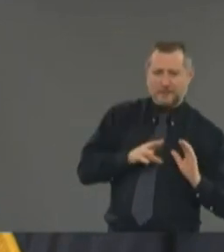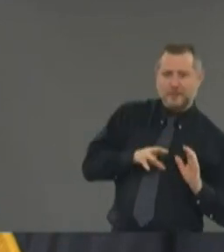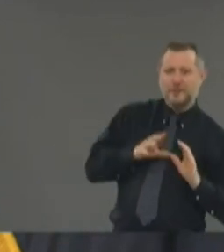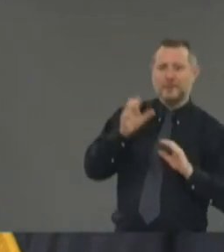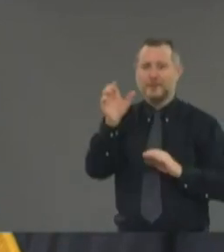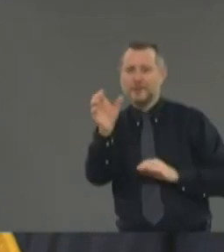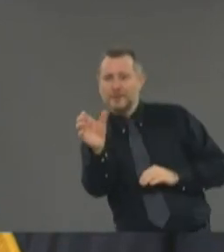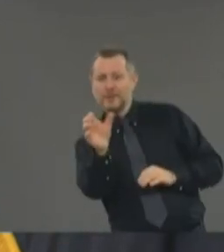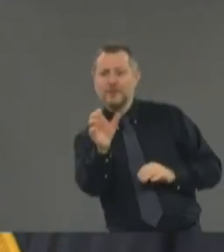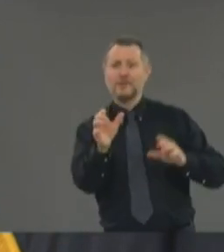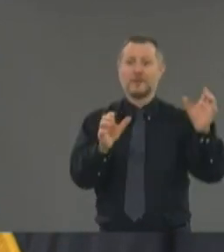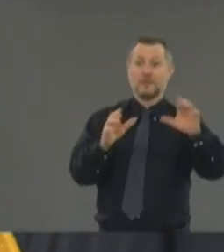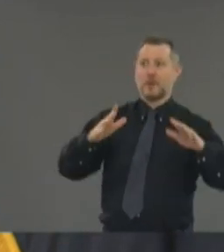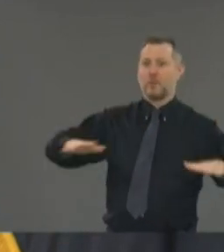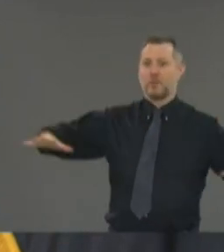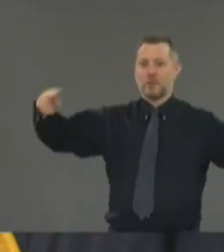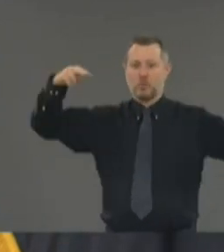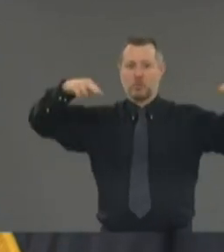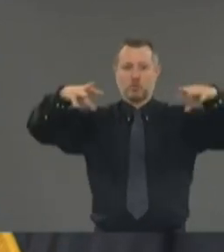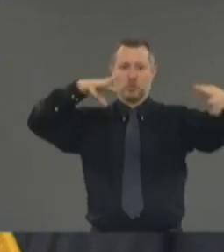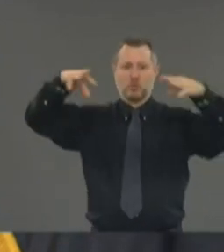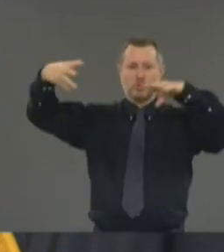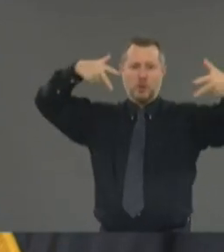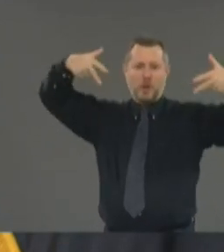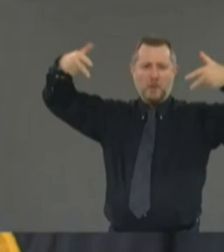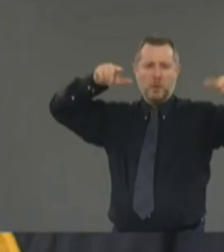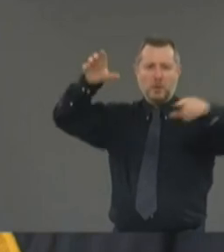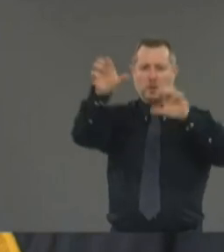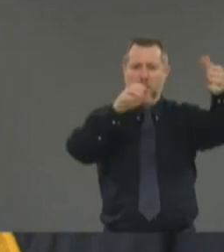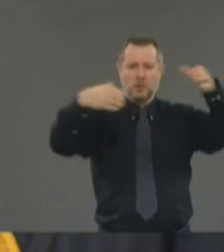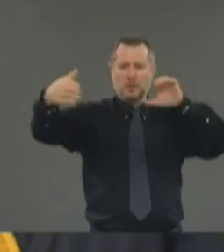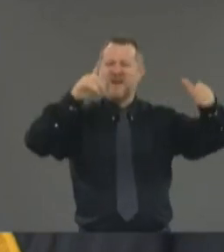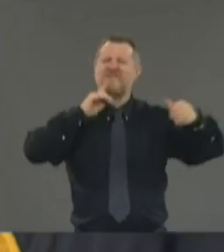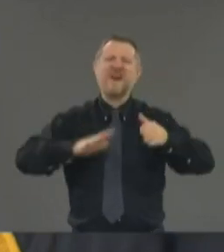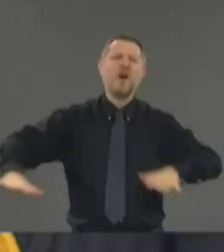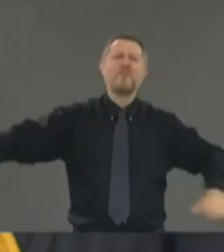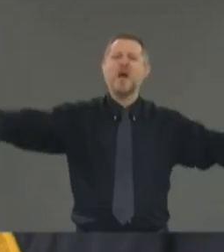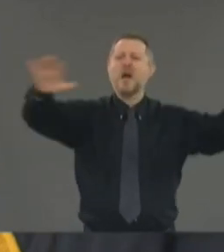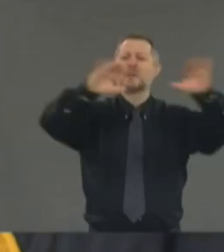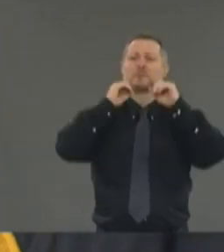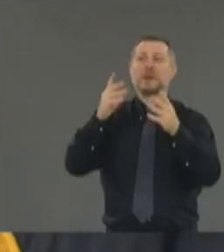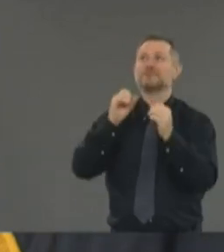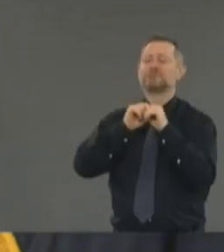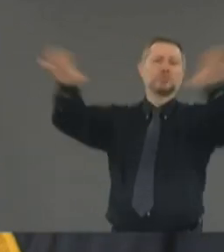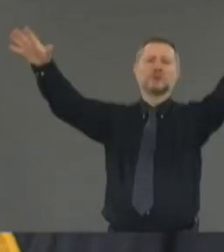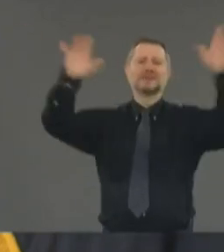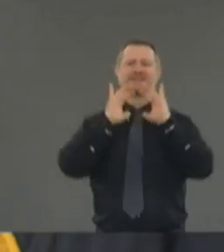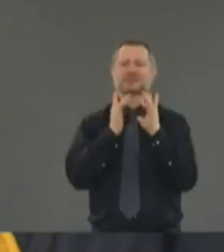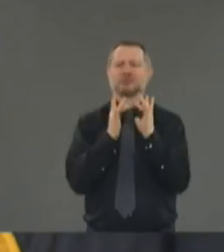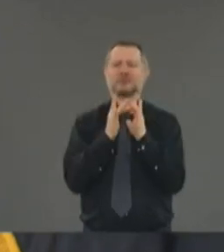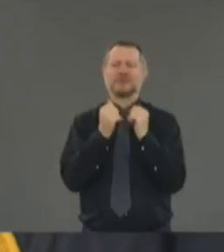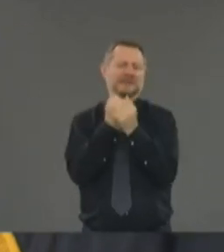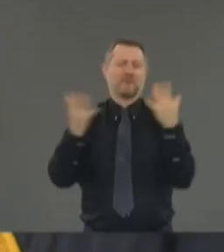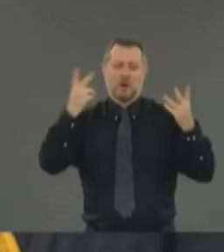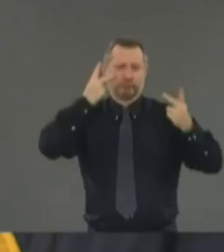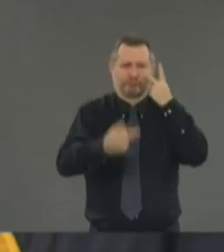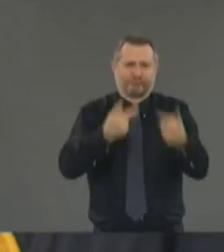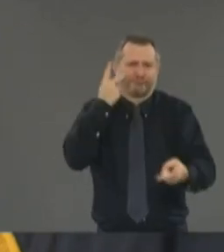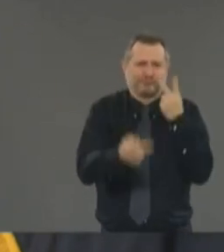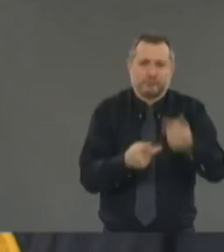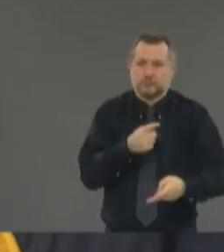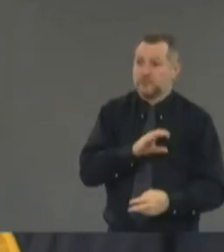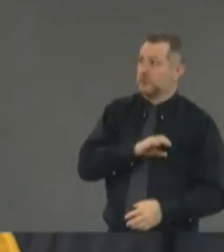cameras, everything winds up being videotaped, right? Everything. I can tell you just